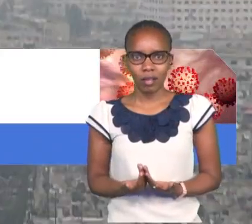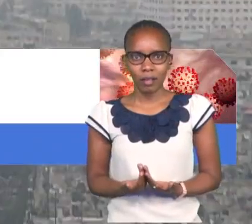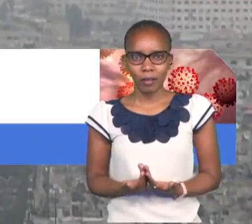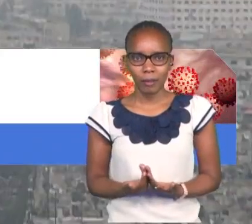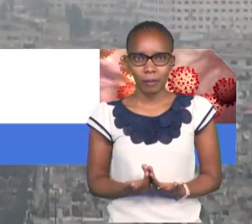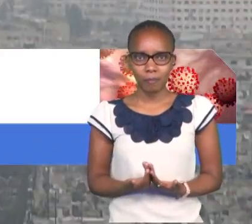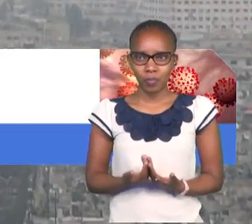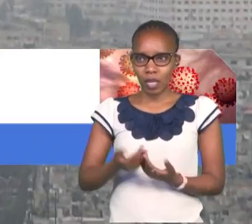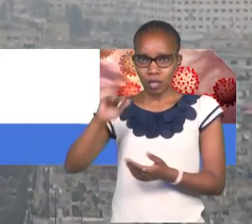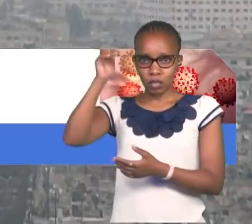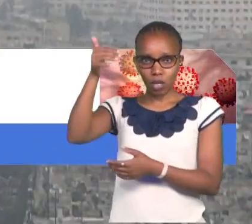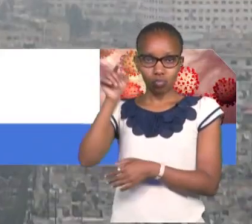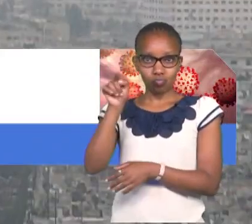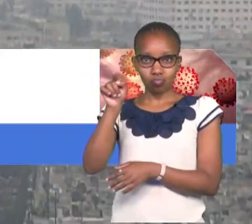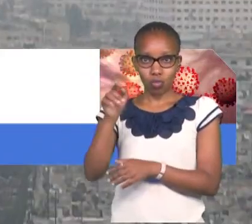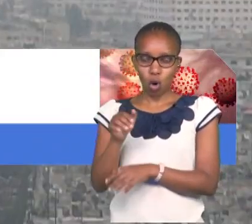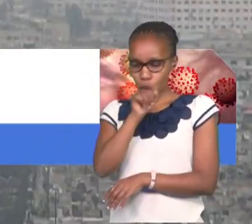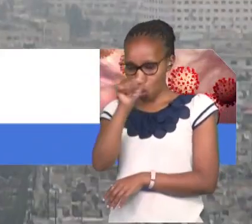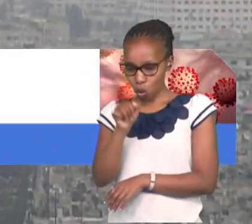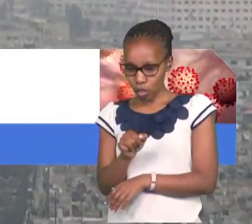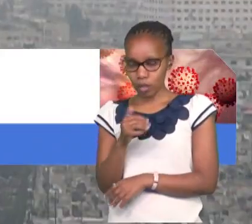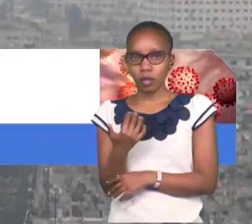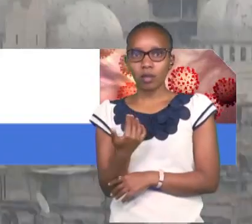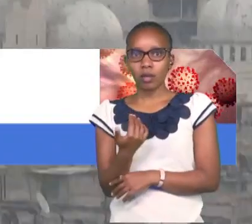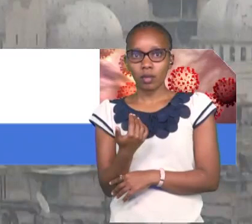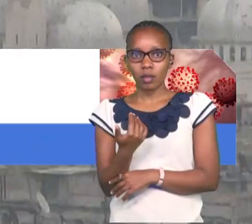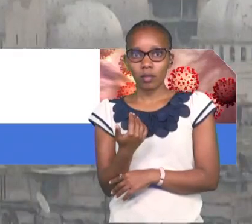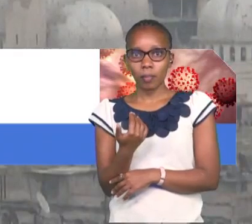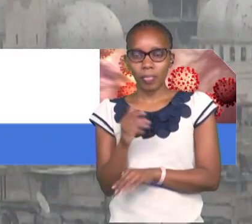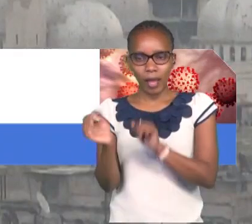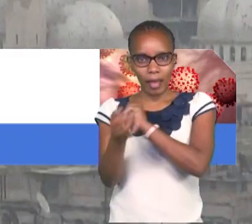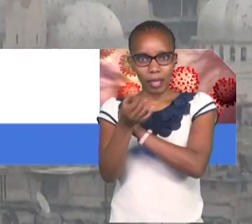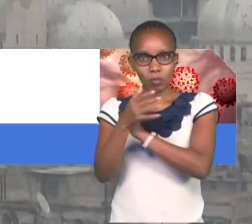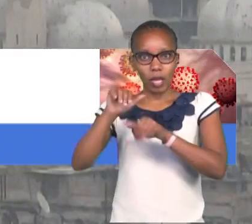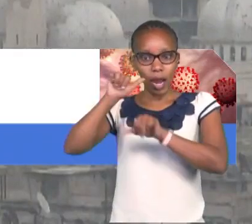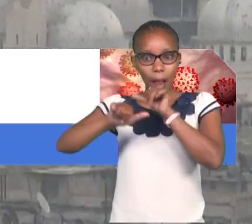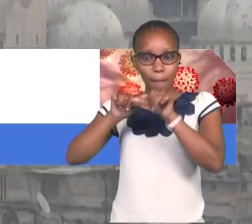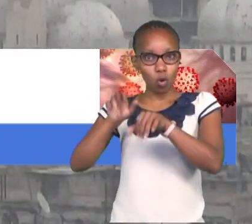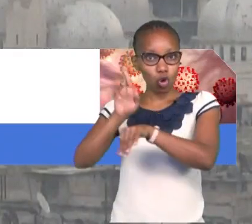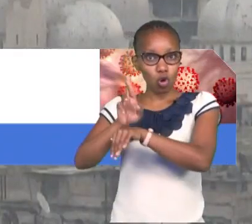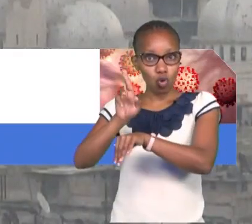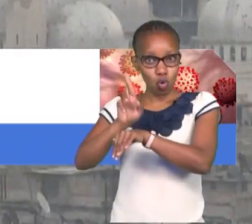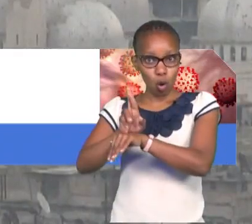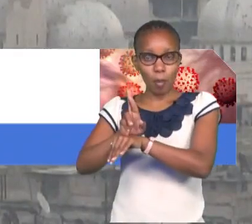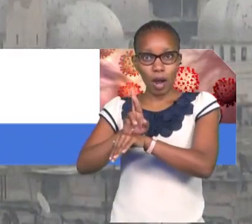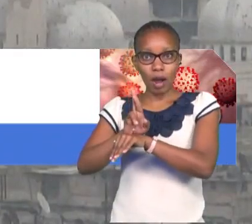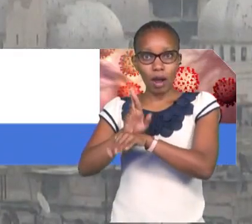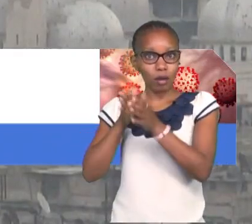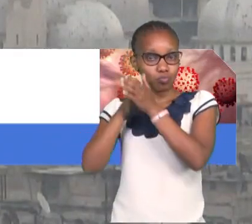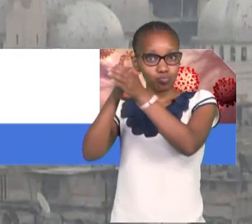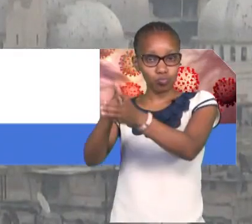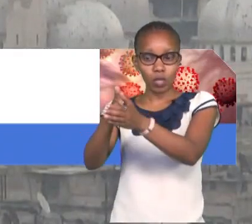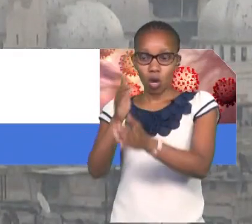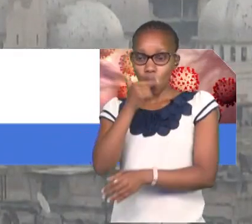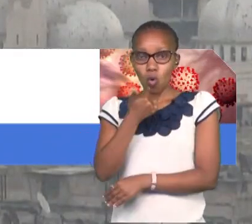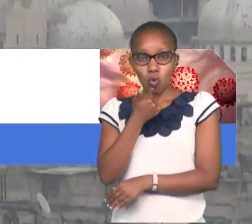Palmyra is a majestic ancient city whose influence peaked towards the end of the Roman Empire and was famously ruled by the Queen Zenobia in